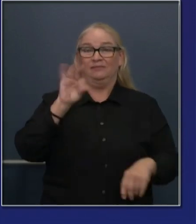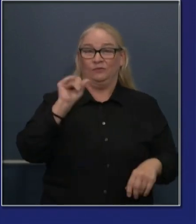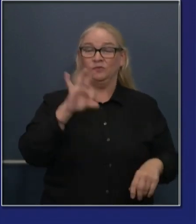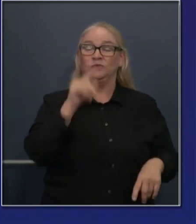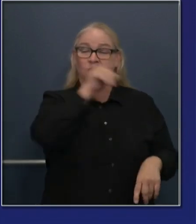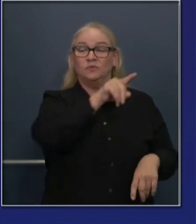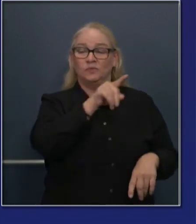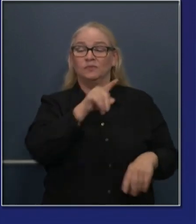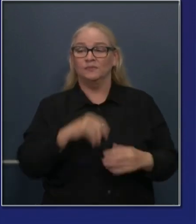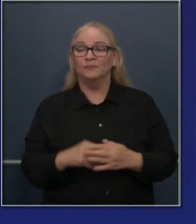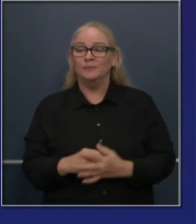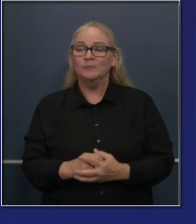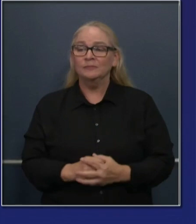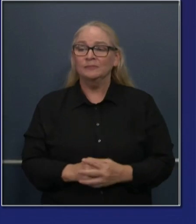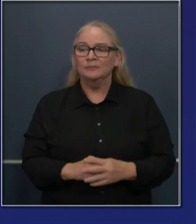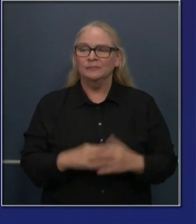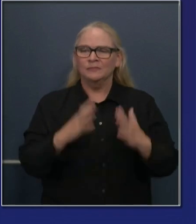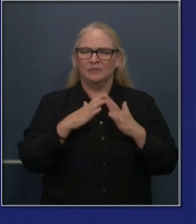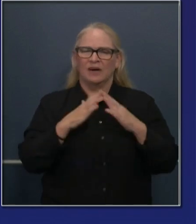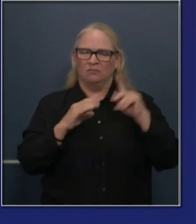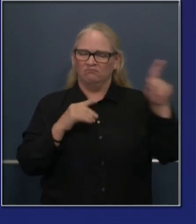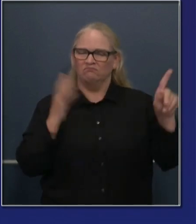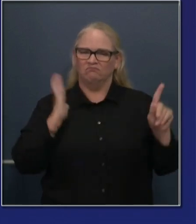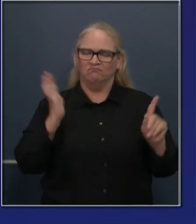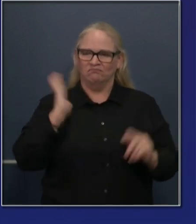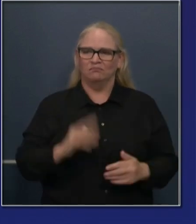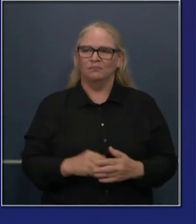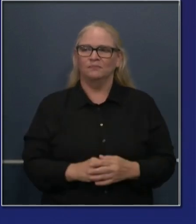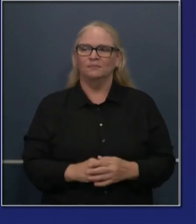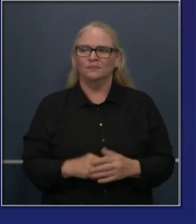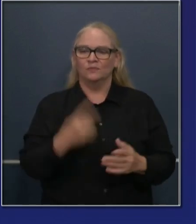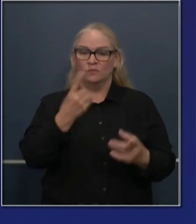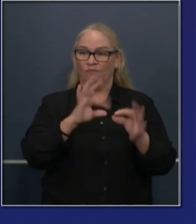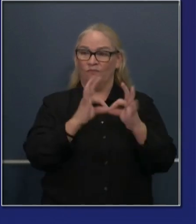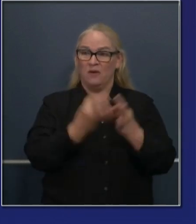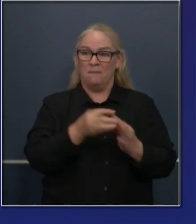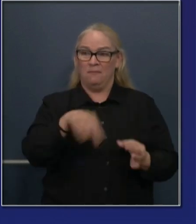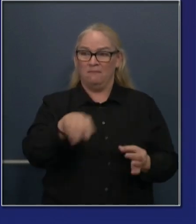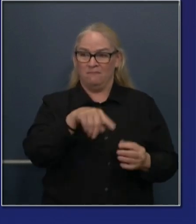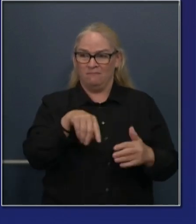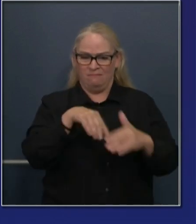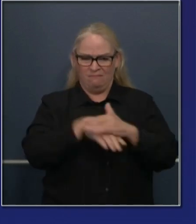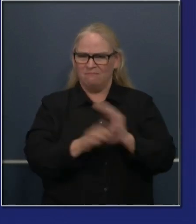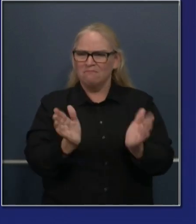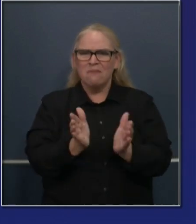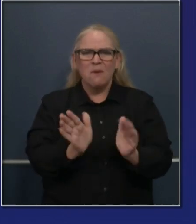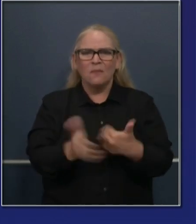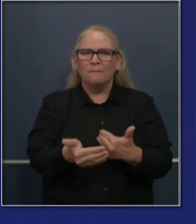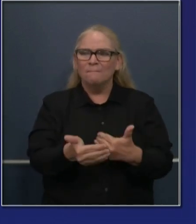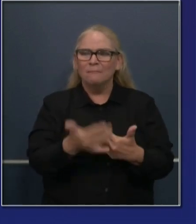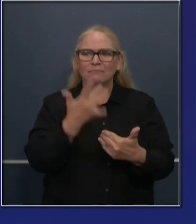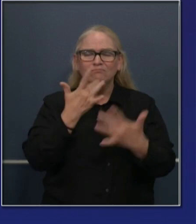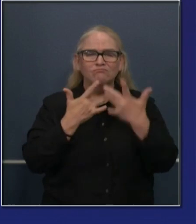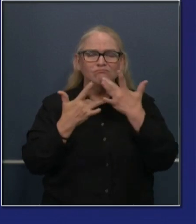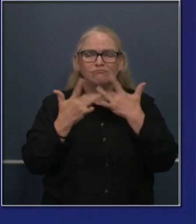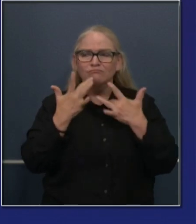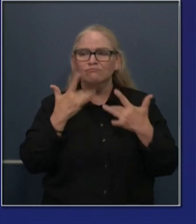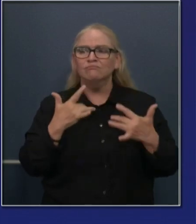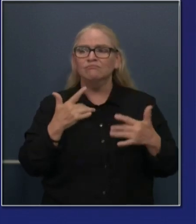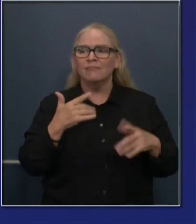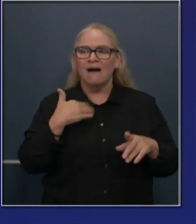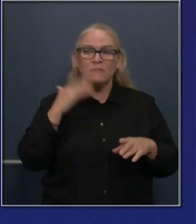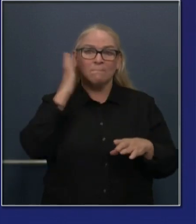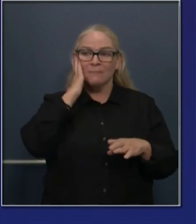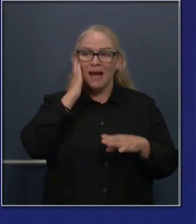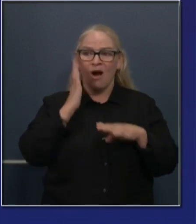in the Tenderloin. Went into the room, and there were only beds on the floor. There